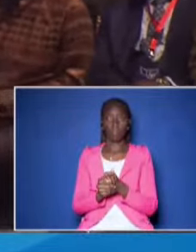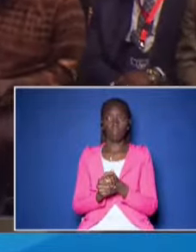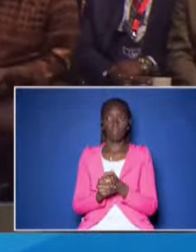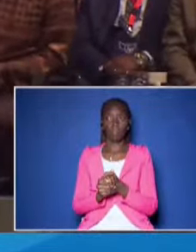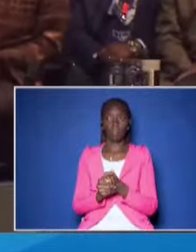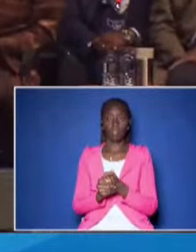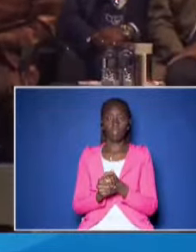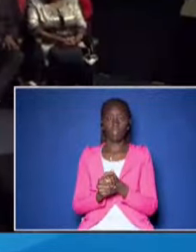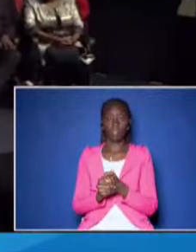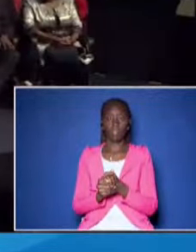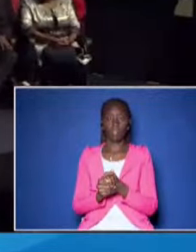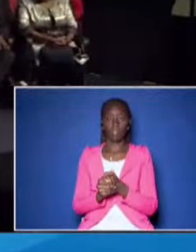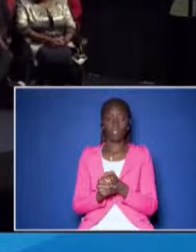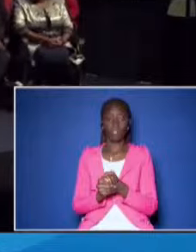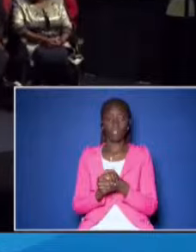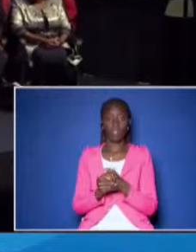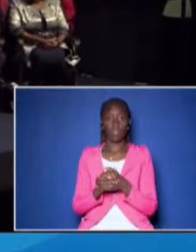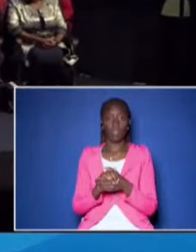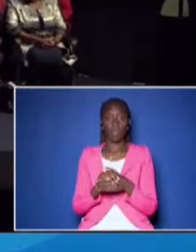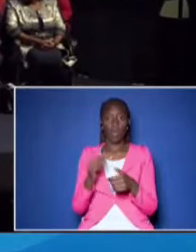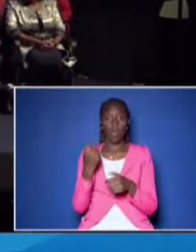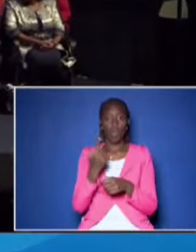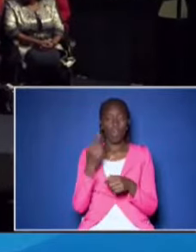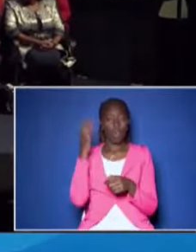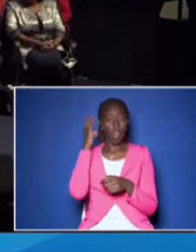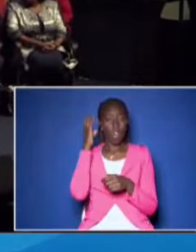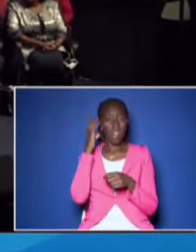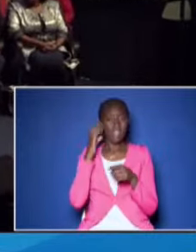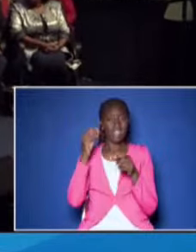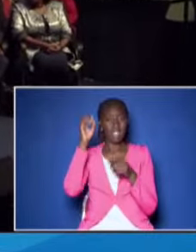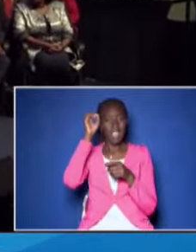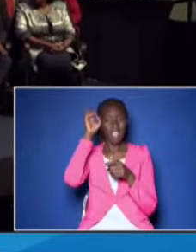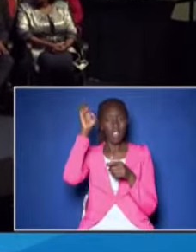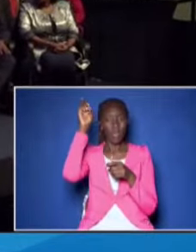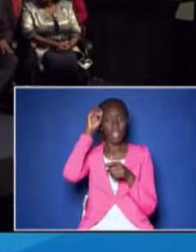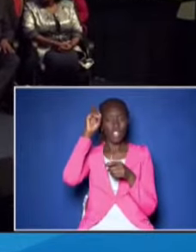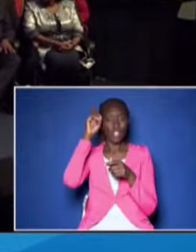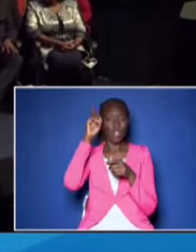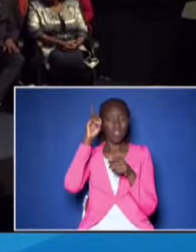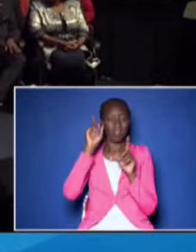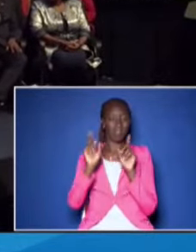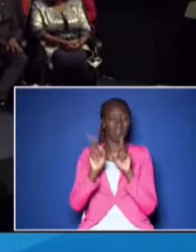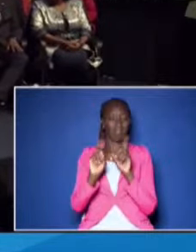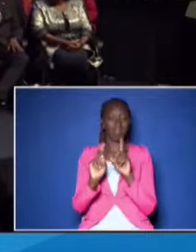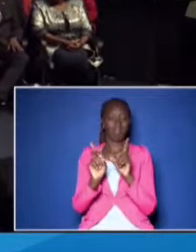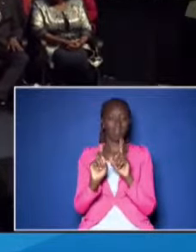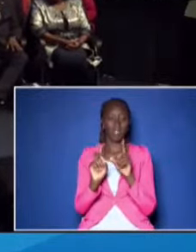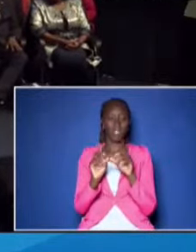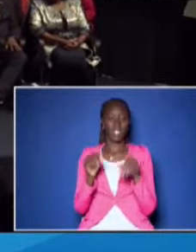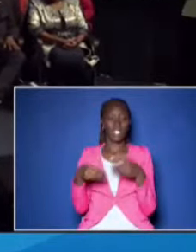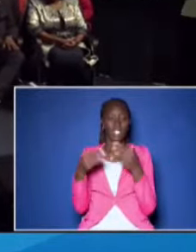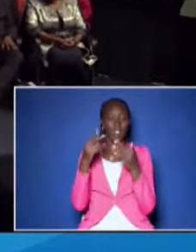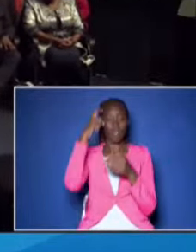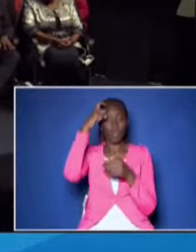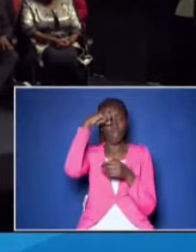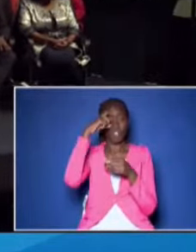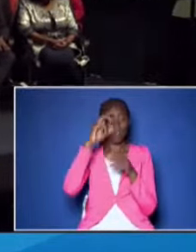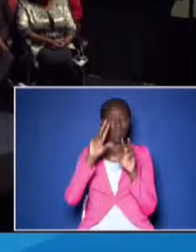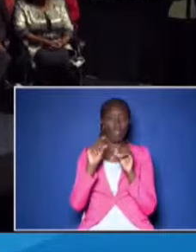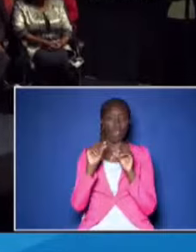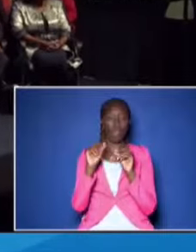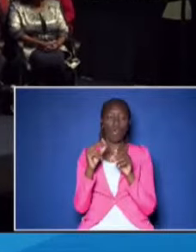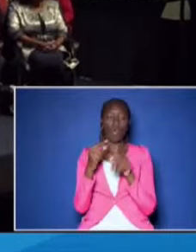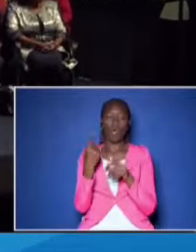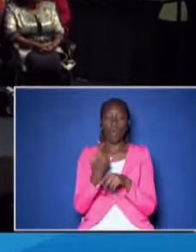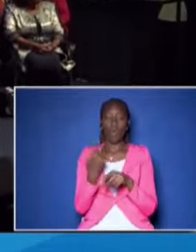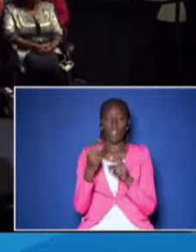not college education you wisdom is Bible